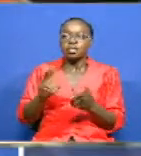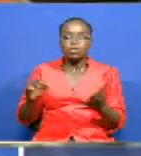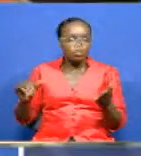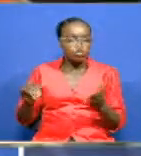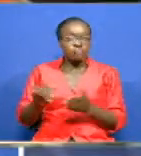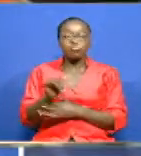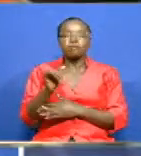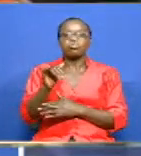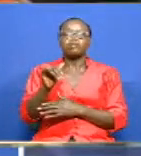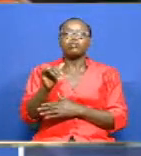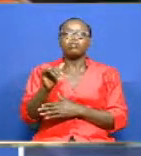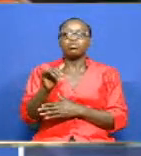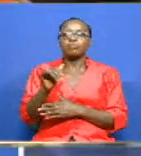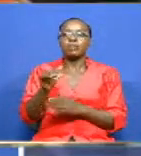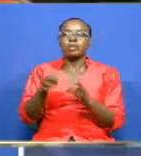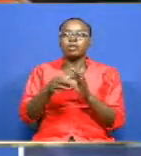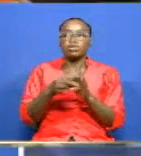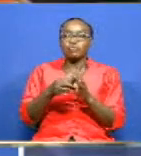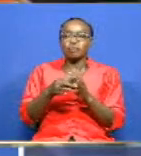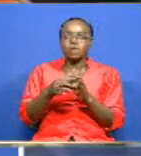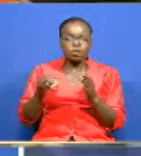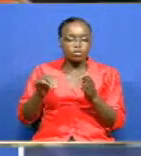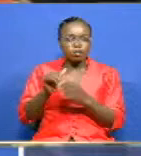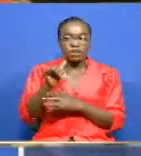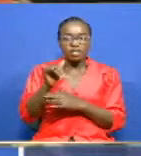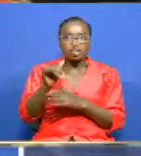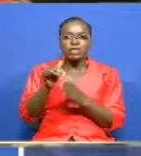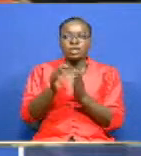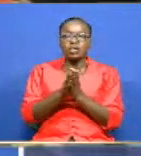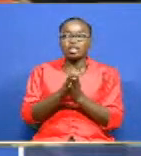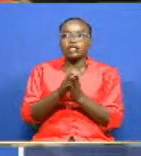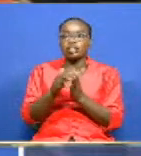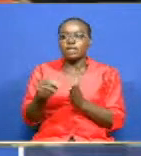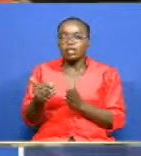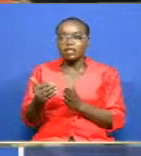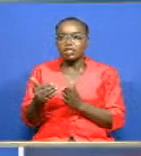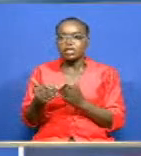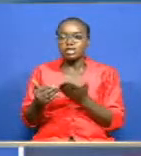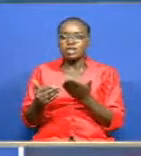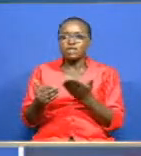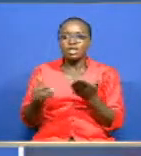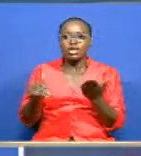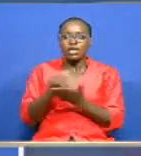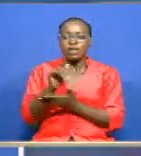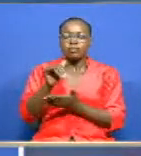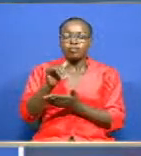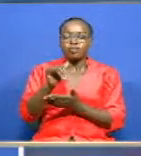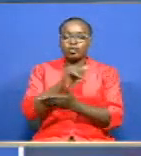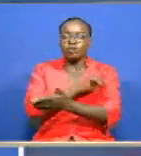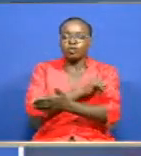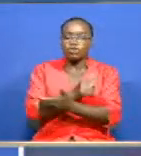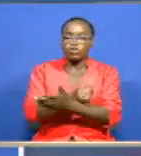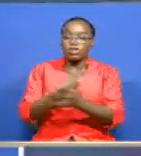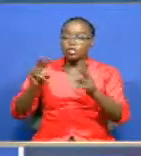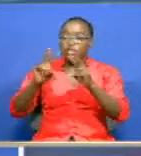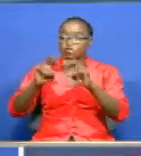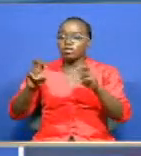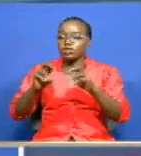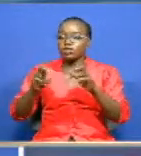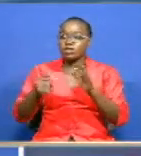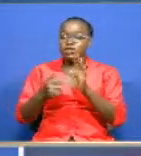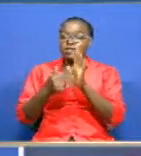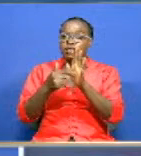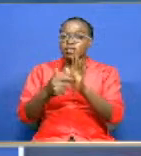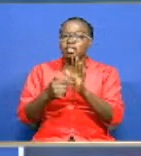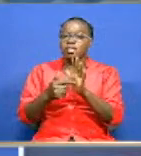aircrafts belonging to the Ethiopian Airlines and Lion Air of Malaysia. Federal Aviation Authority, in its investigations, revealed that